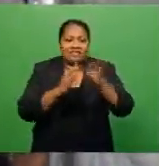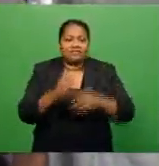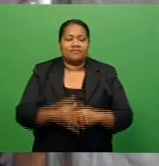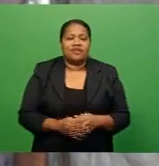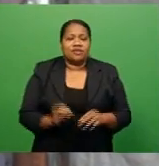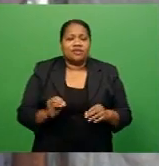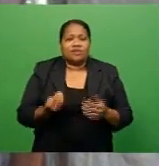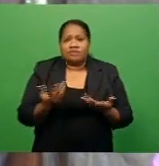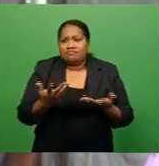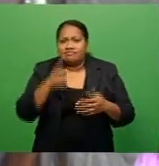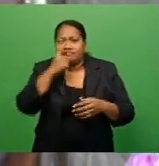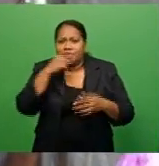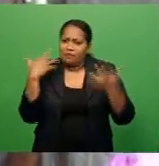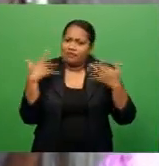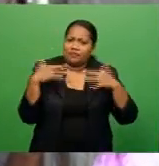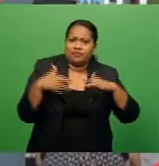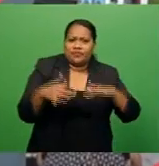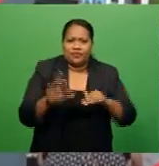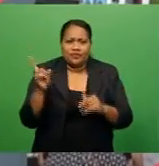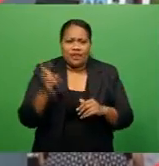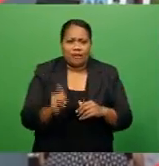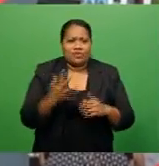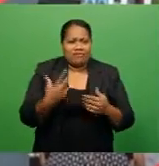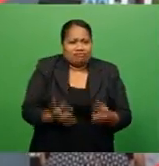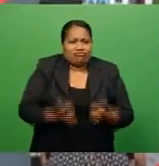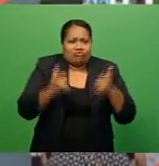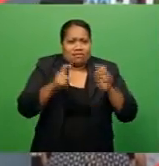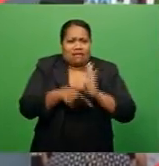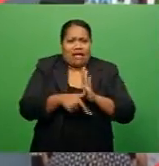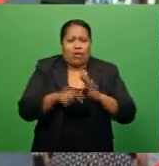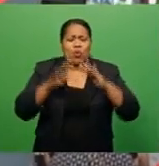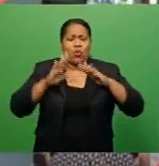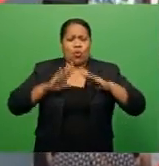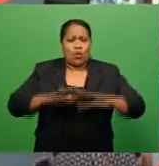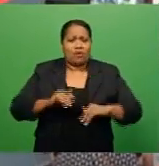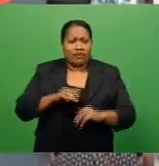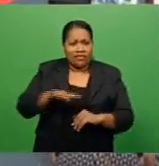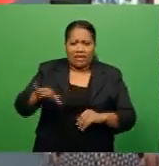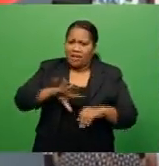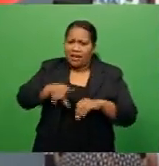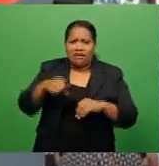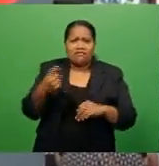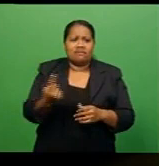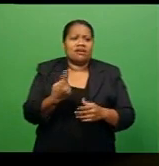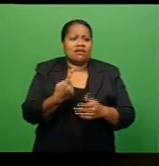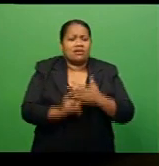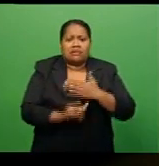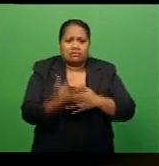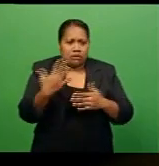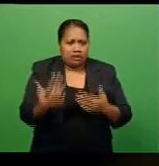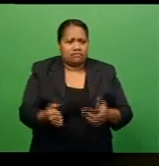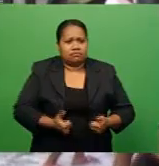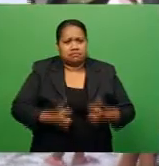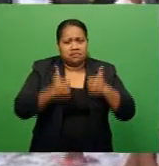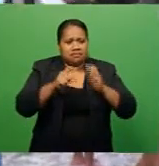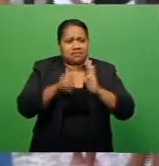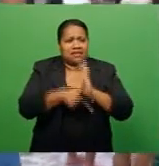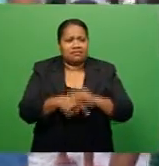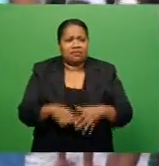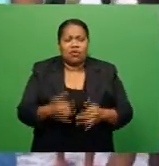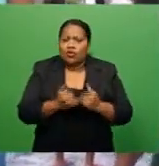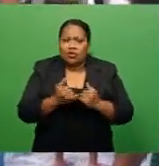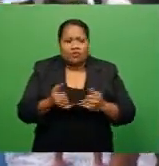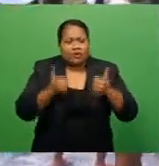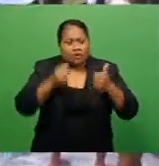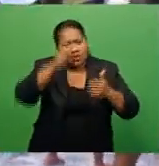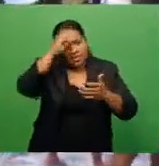in and then having a good time. It's a release for them. And everyone is just having a good time. It was a very good experience. I came